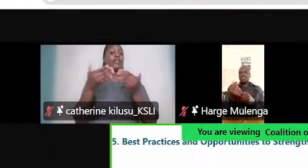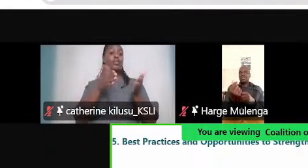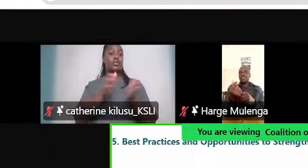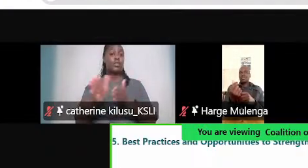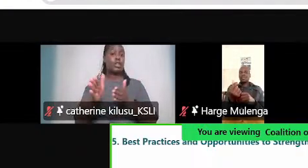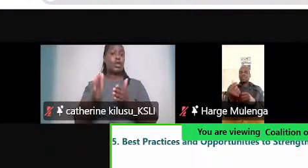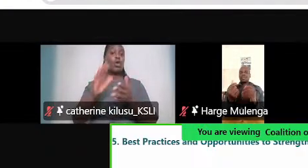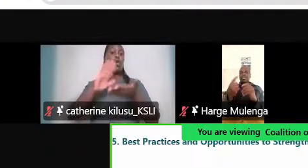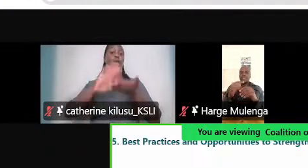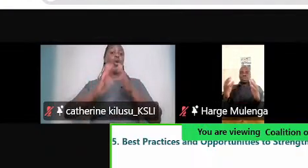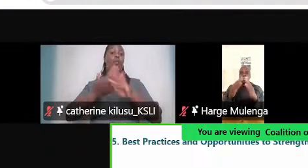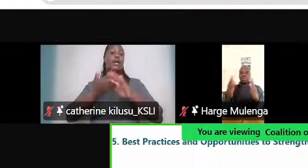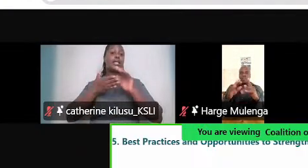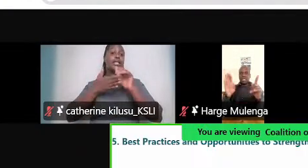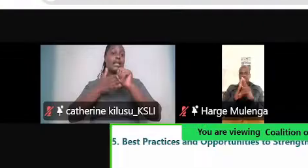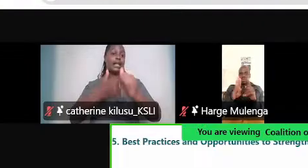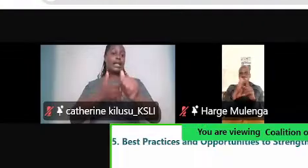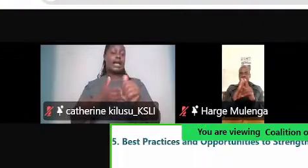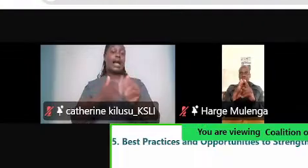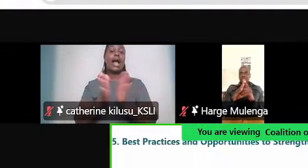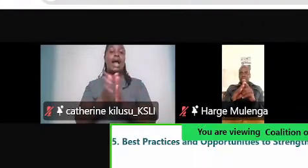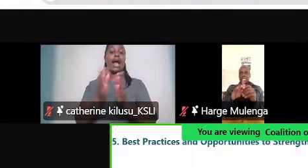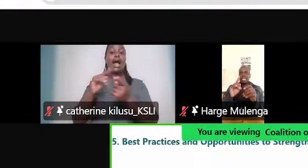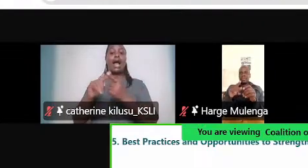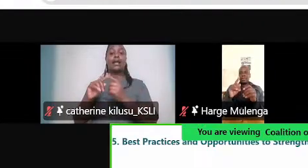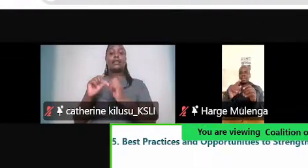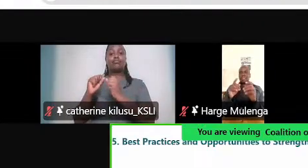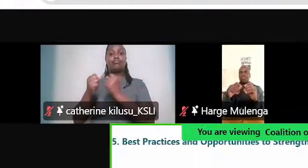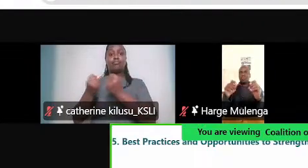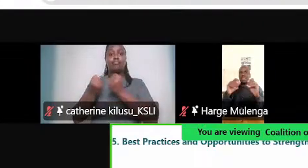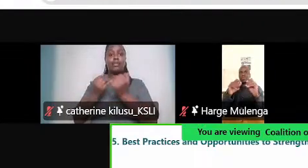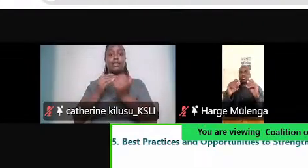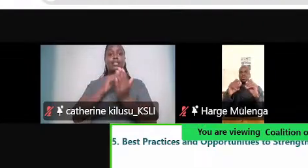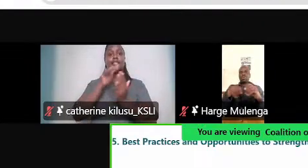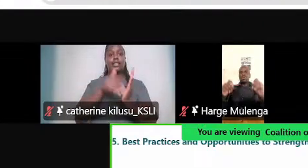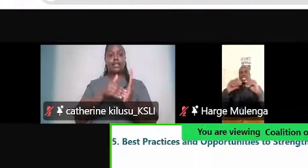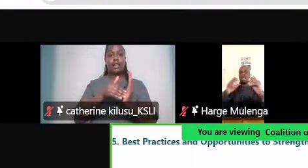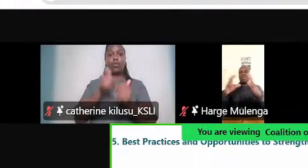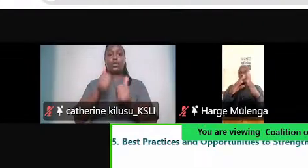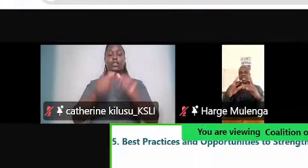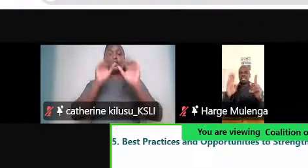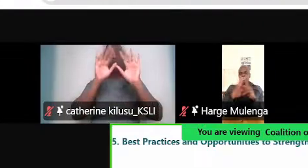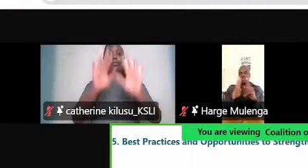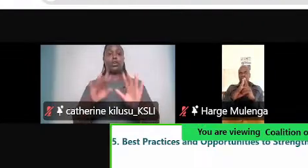community-led and survivor center, which is important in terms of allowing the women